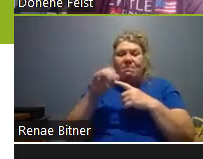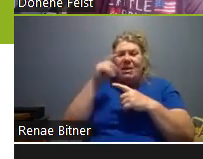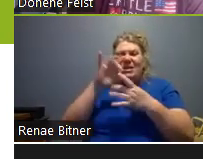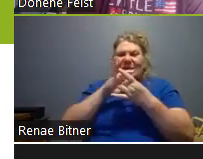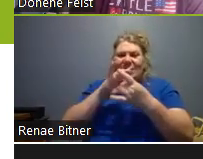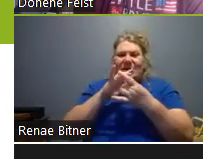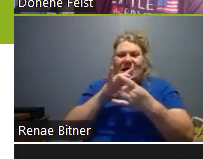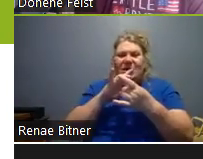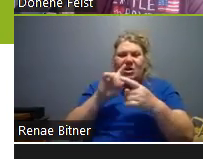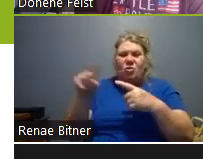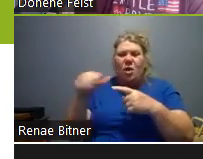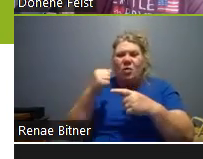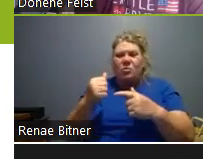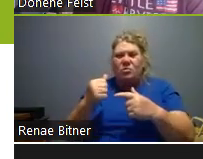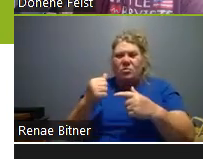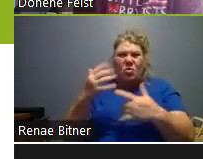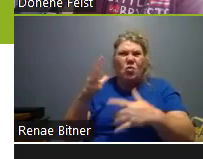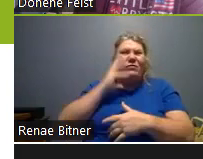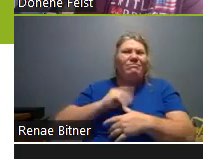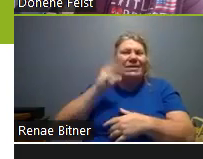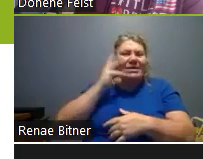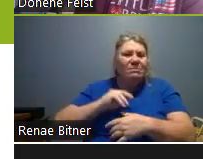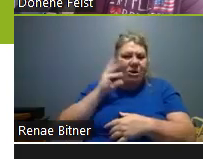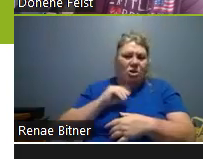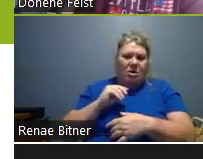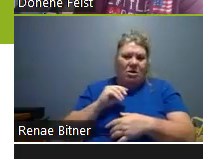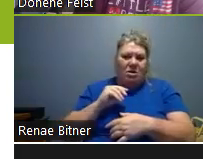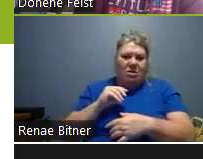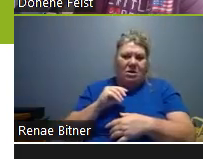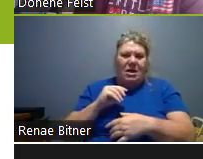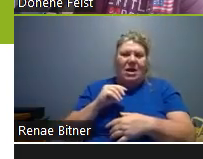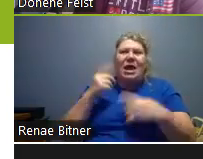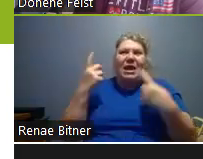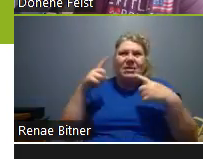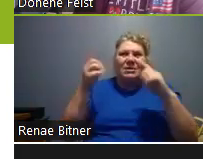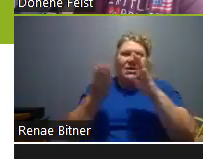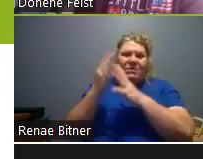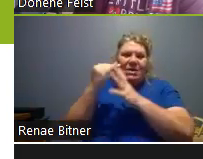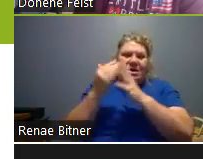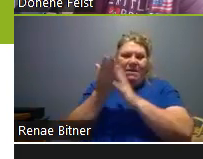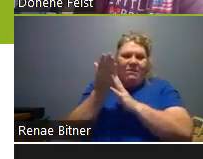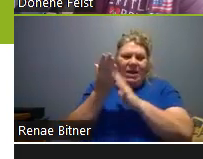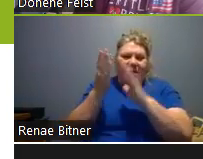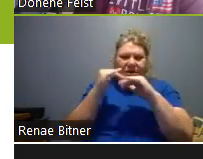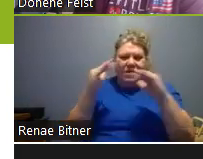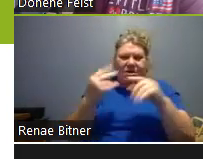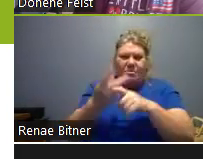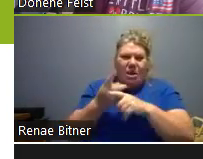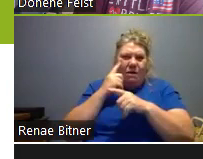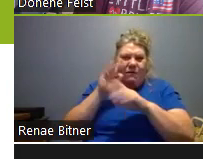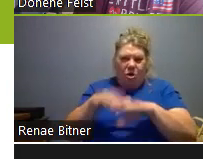connecting to others who have lived experience in successfully navigating the system of care for their